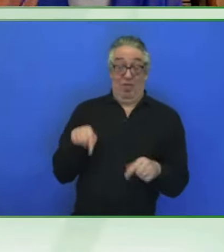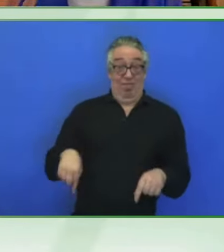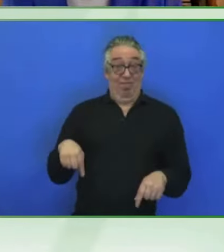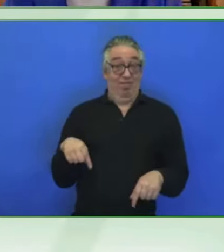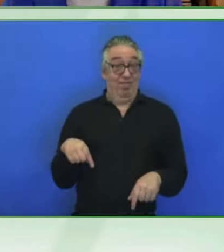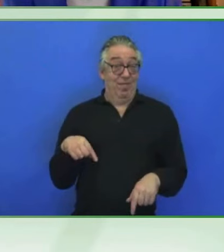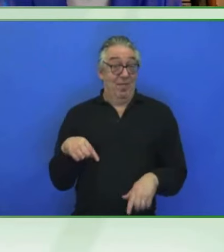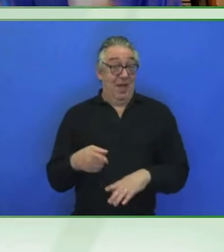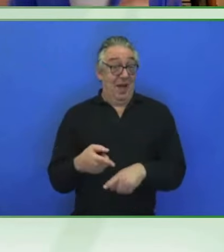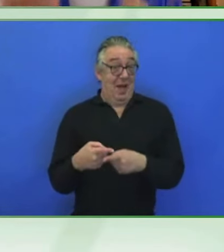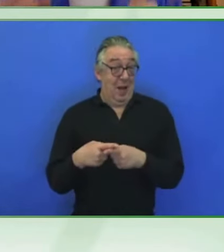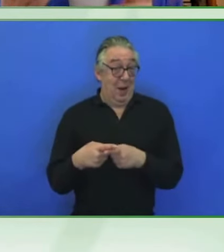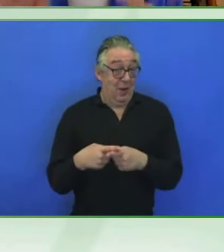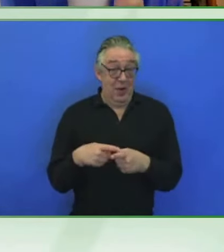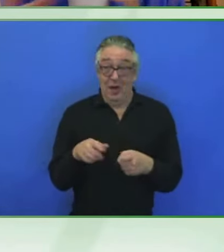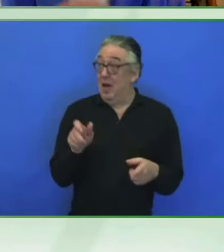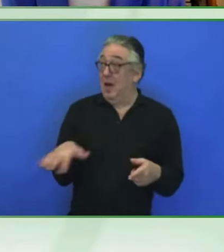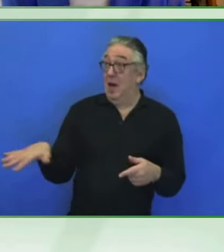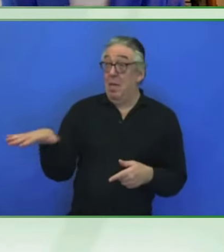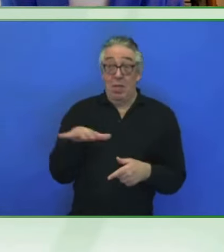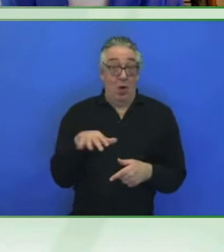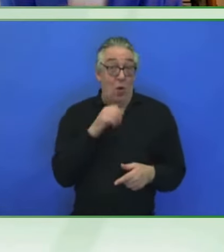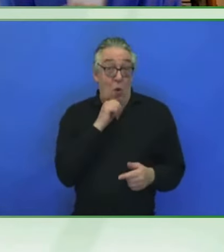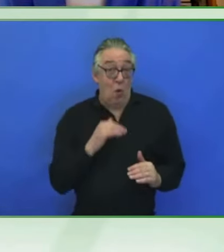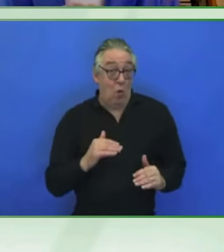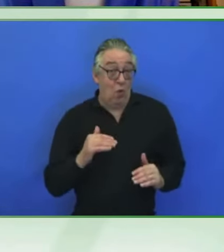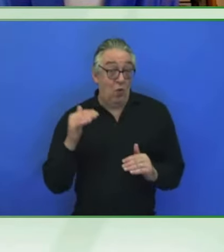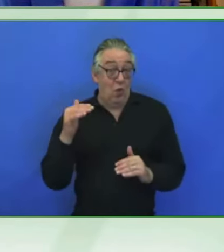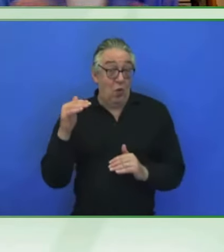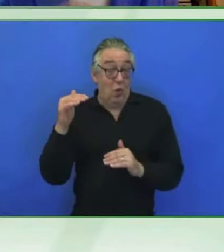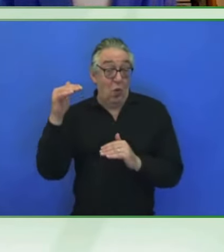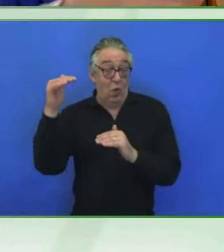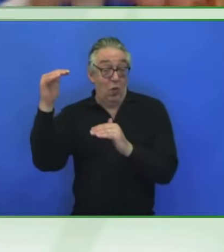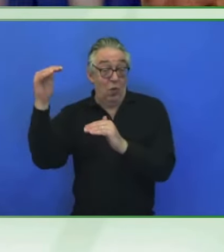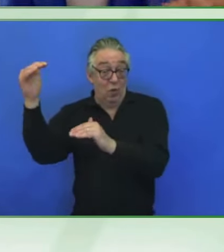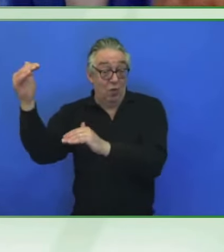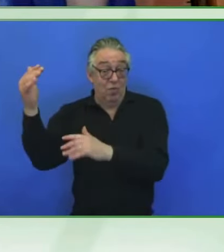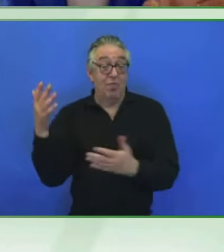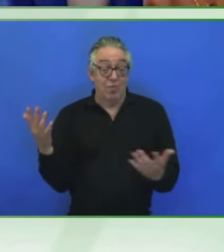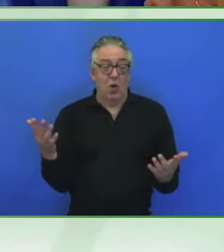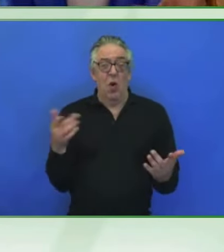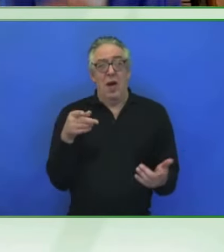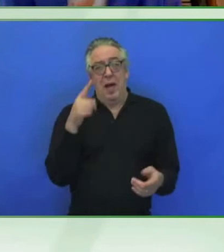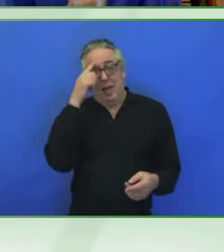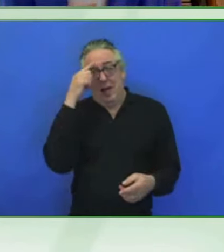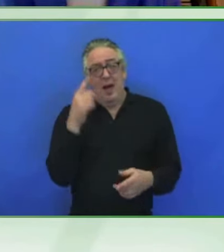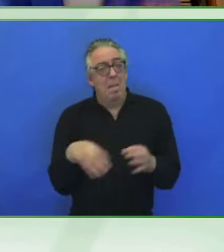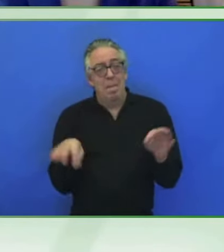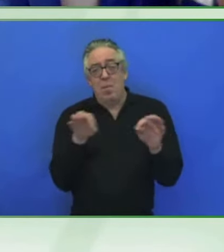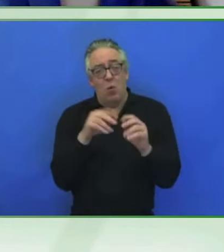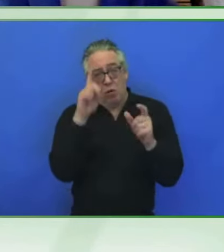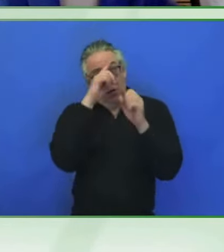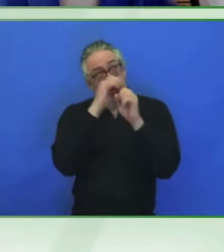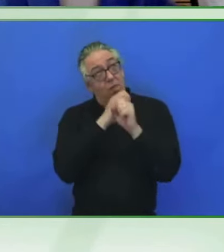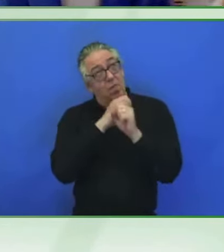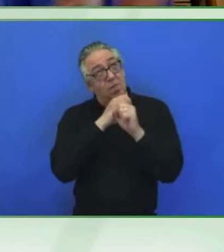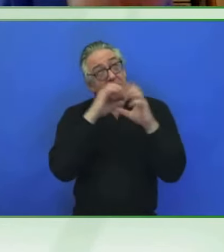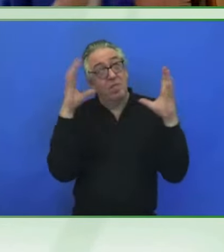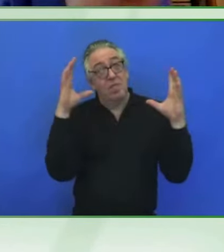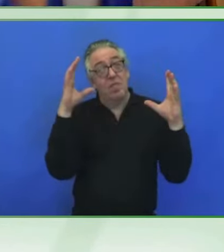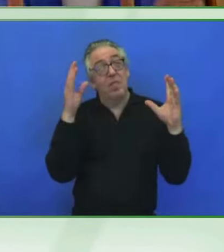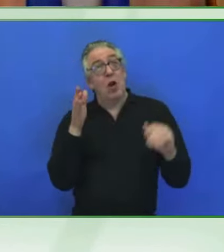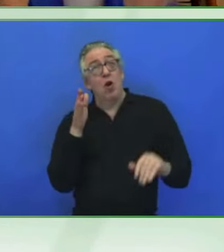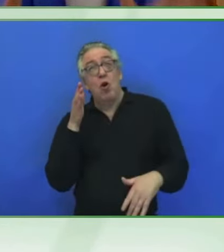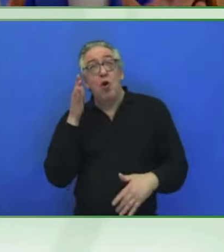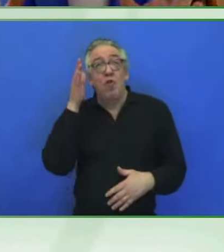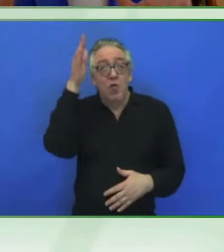secretariat, effectively, which helps us to have really good relationships across the business, including at director level